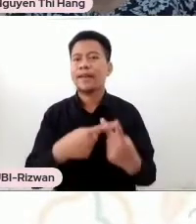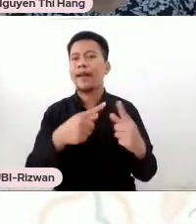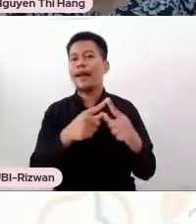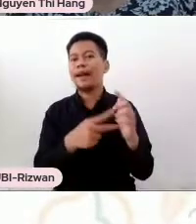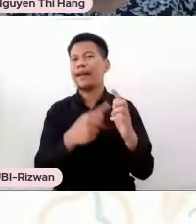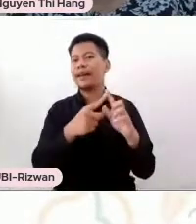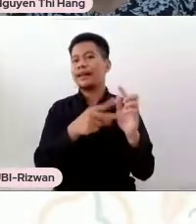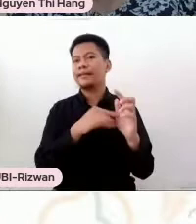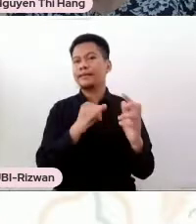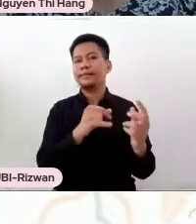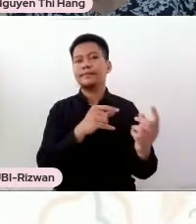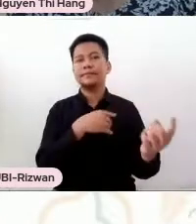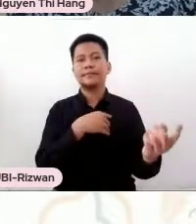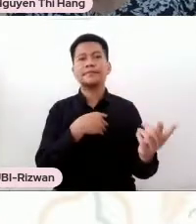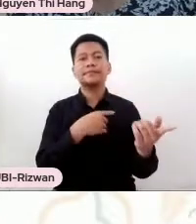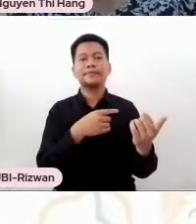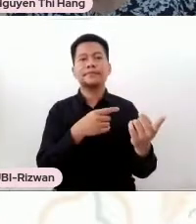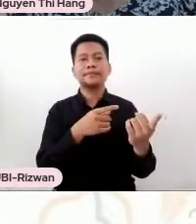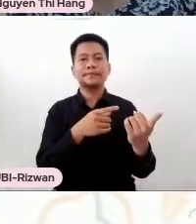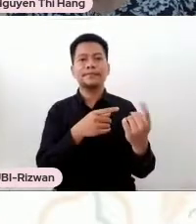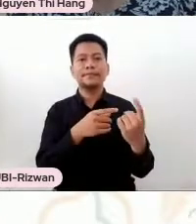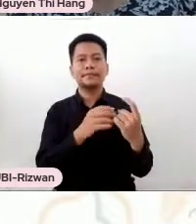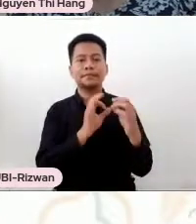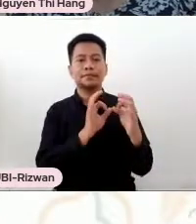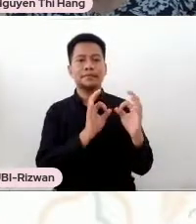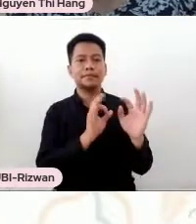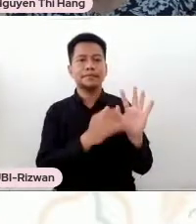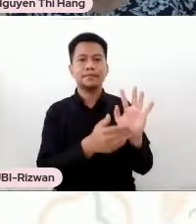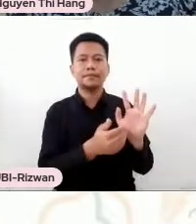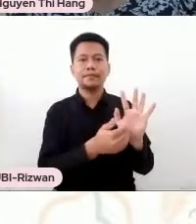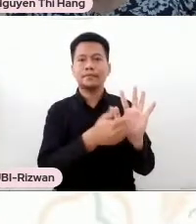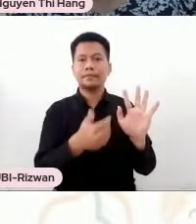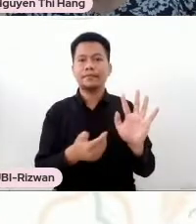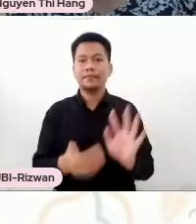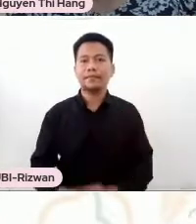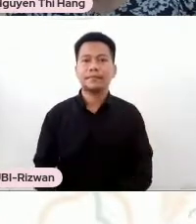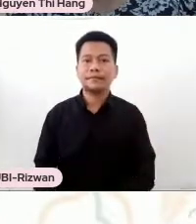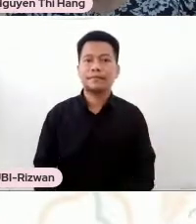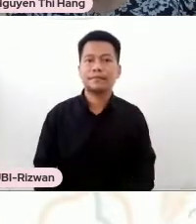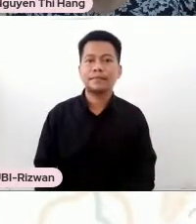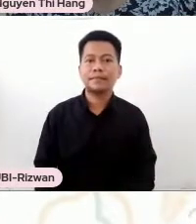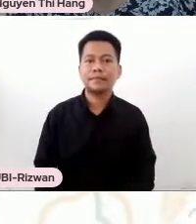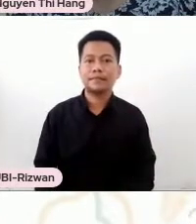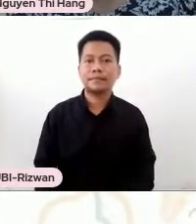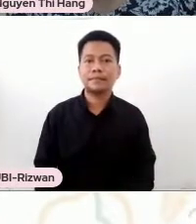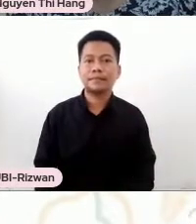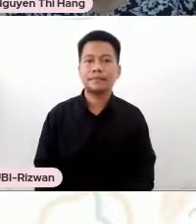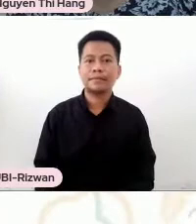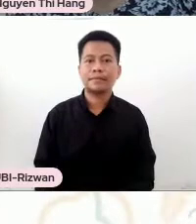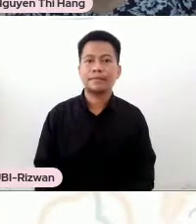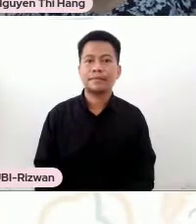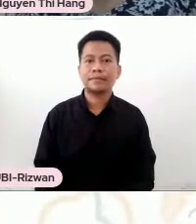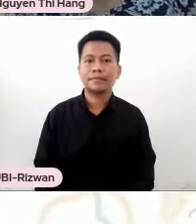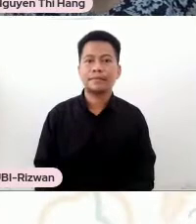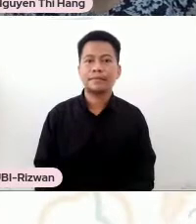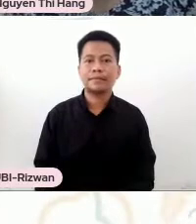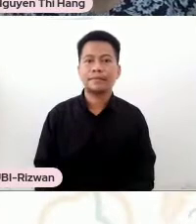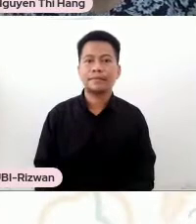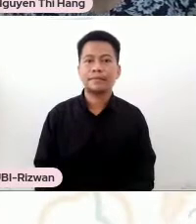Next, okay, please. Bisa dibahas. Terima kasih ya. Oke, okay, next, Bu Fraya. Next,